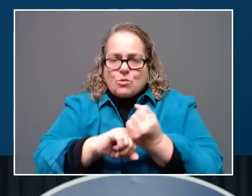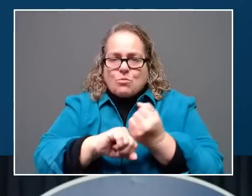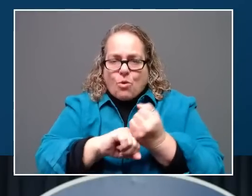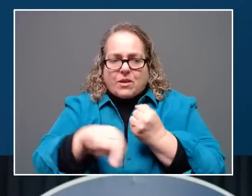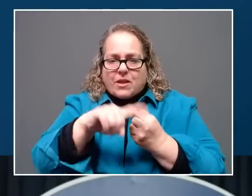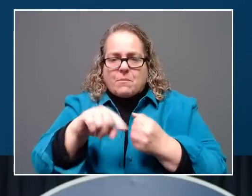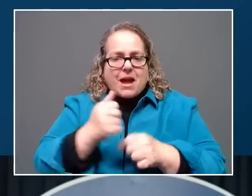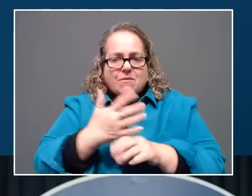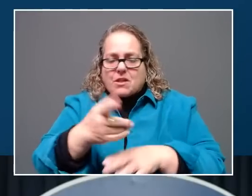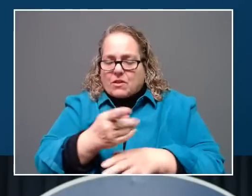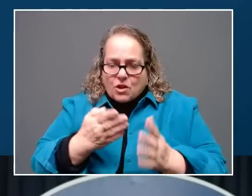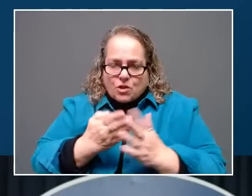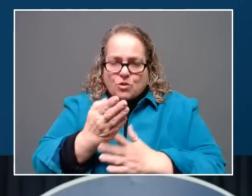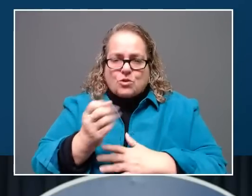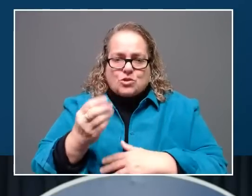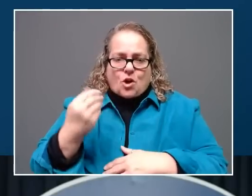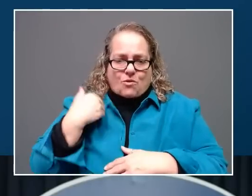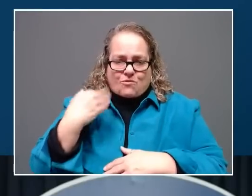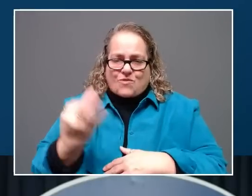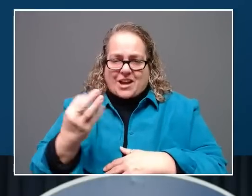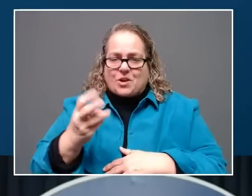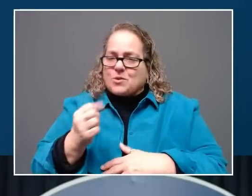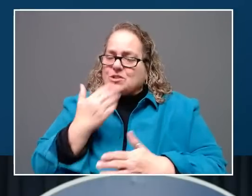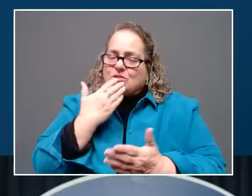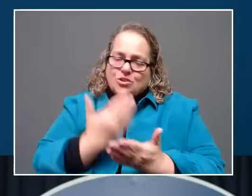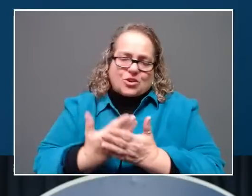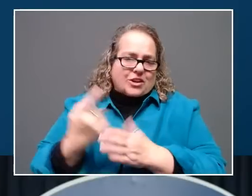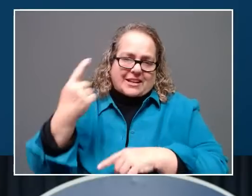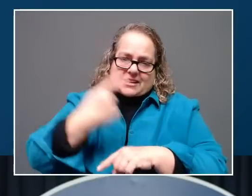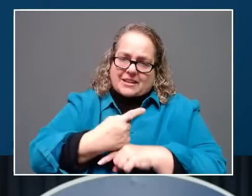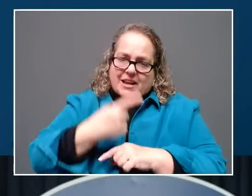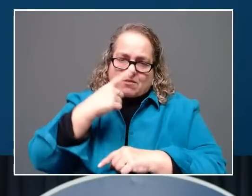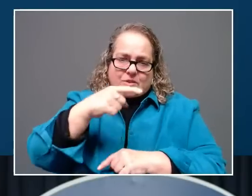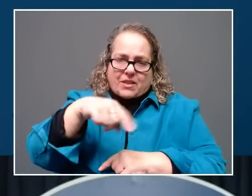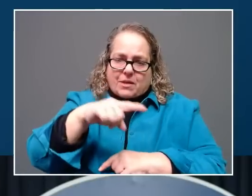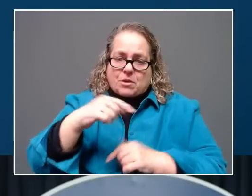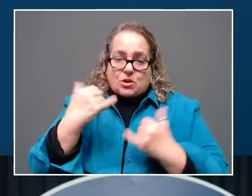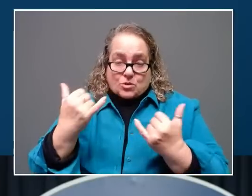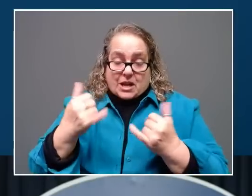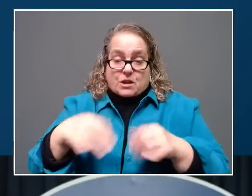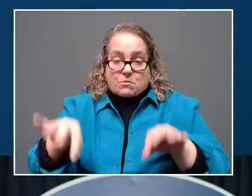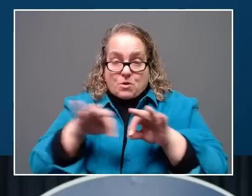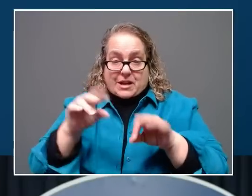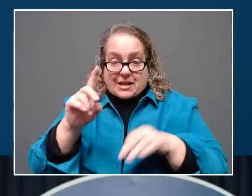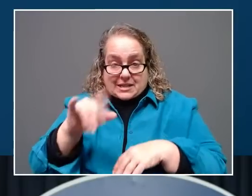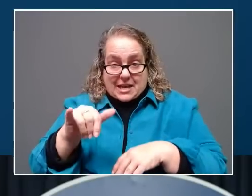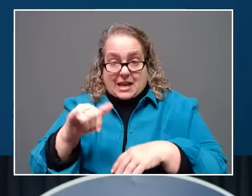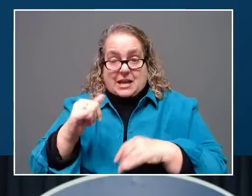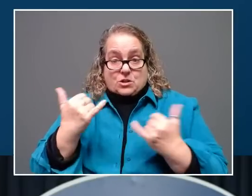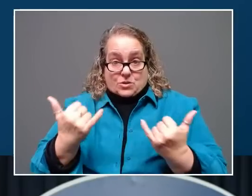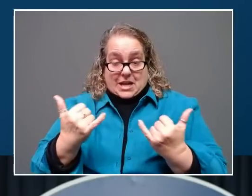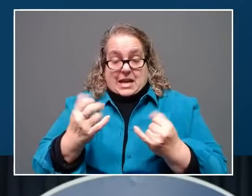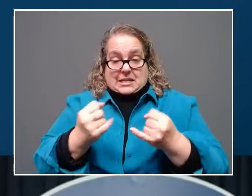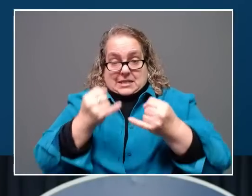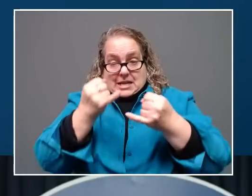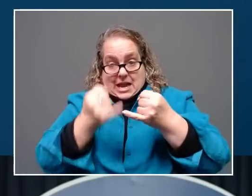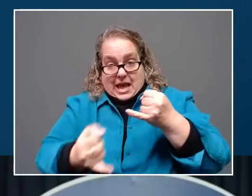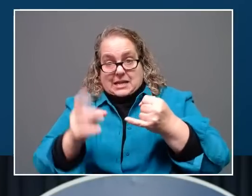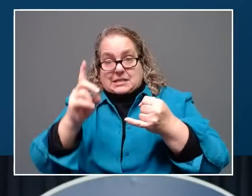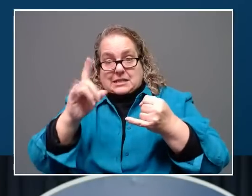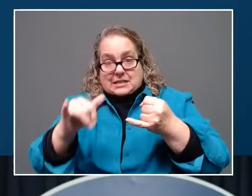So Friday was a good day, and today is an important day. It's the last day to apply for